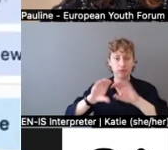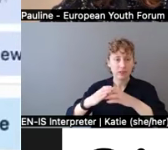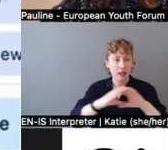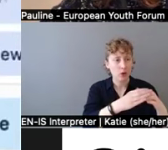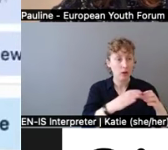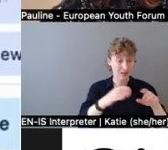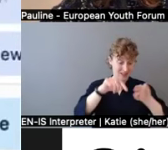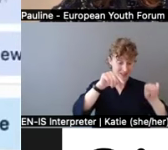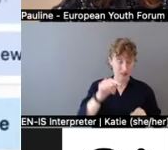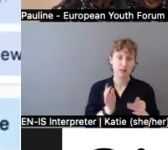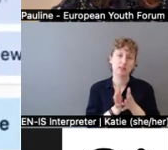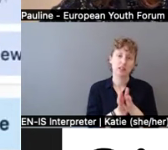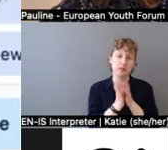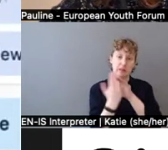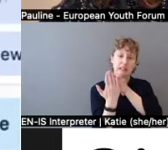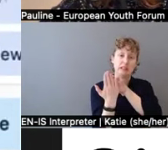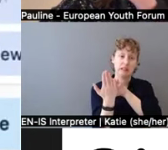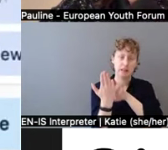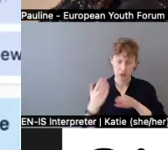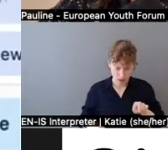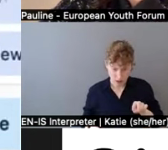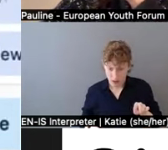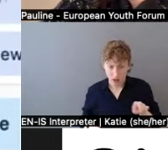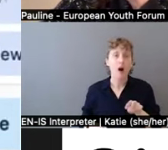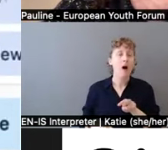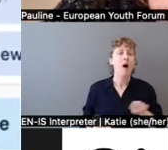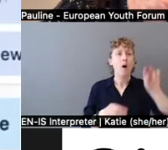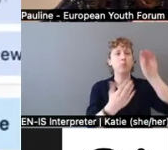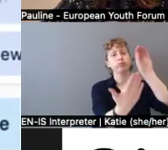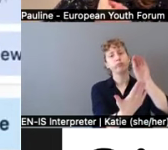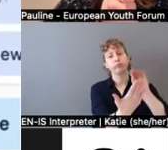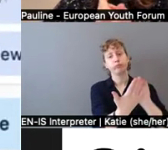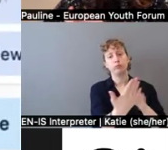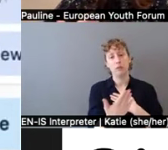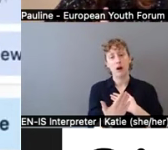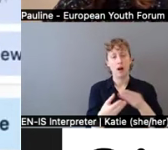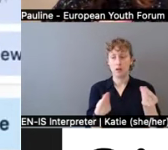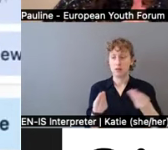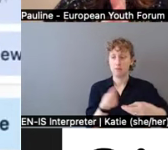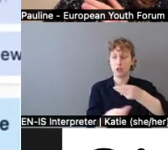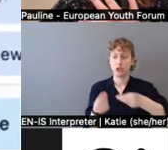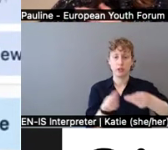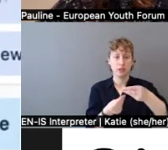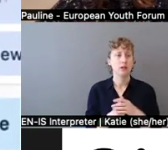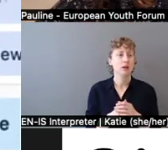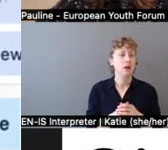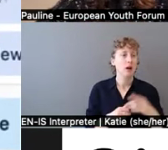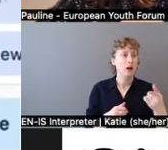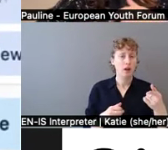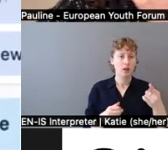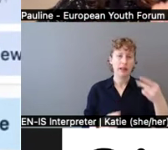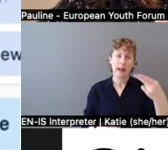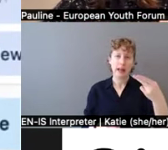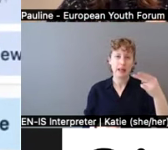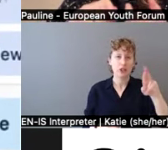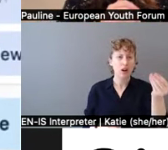So you can also have a look at this before starting to fill in your budget. So first one is the staff costs or human resources costs,